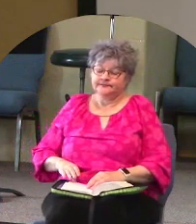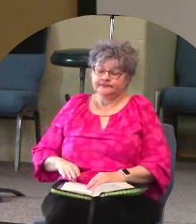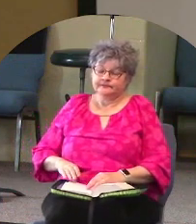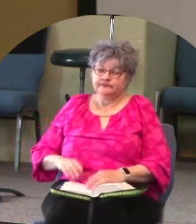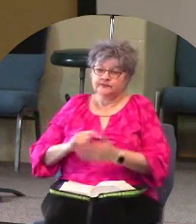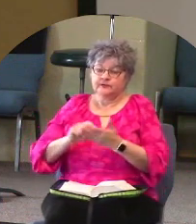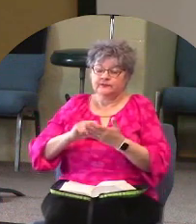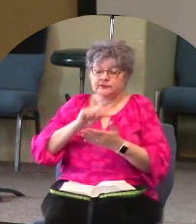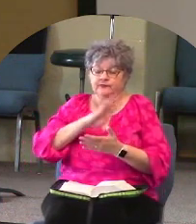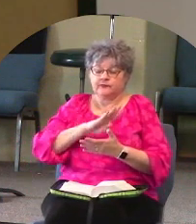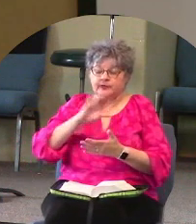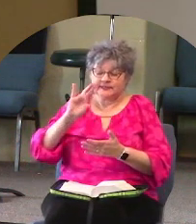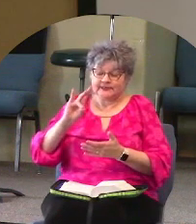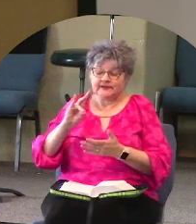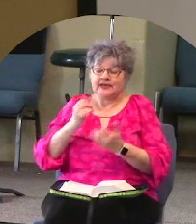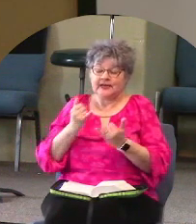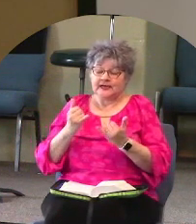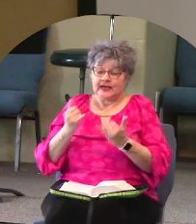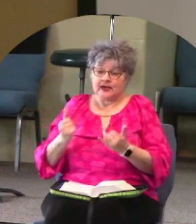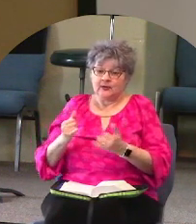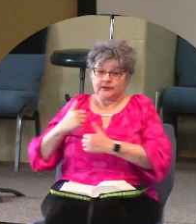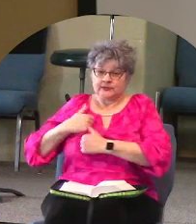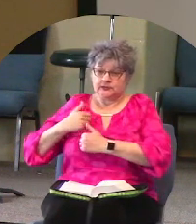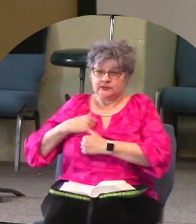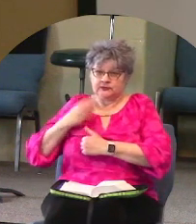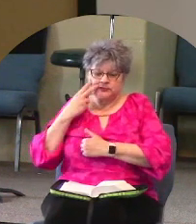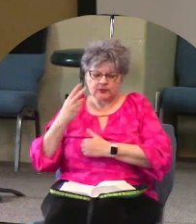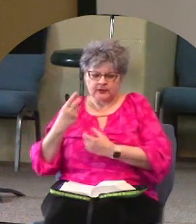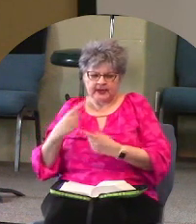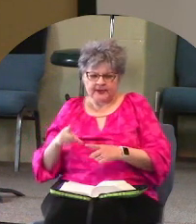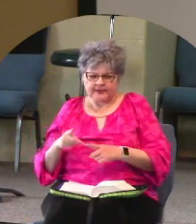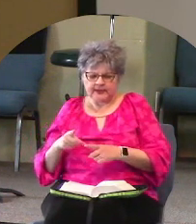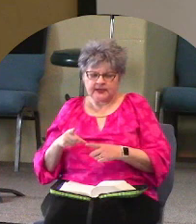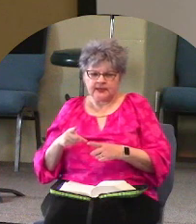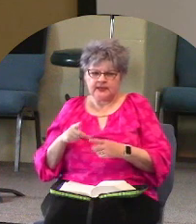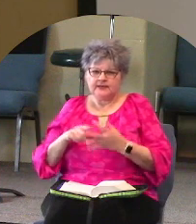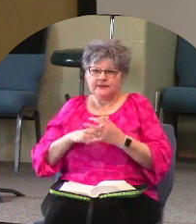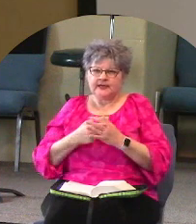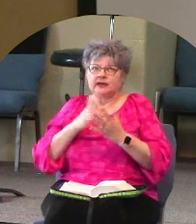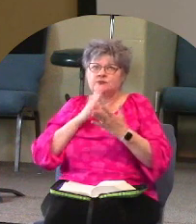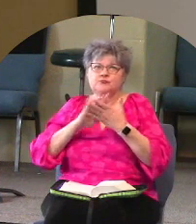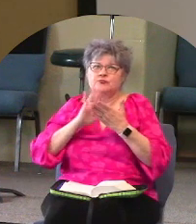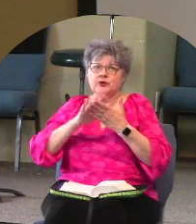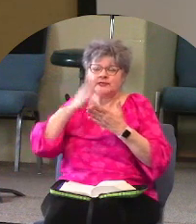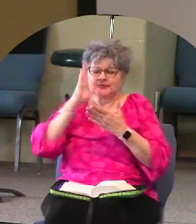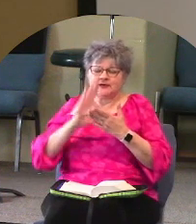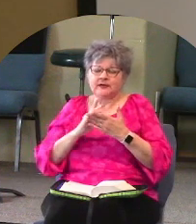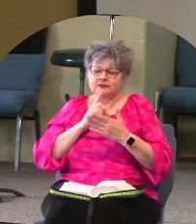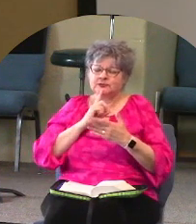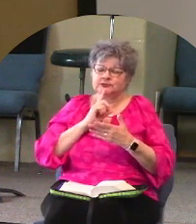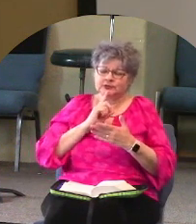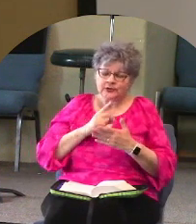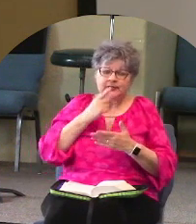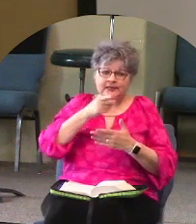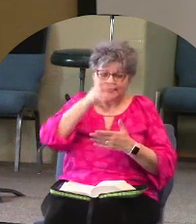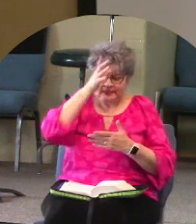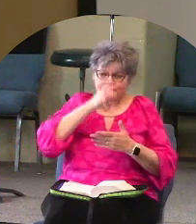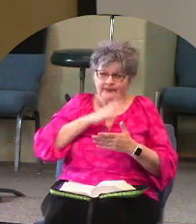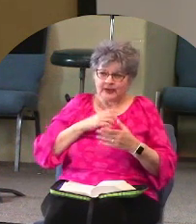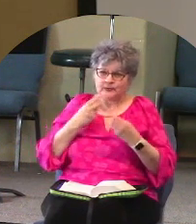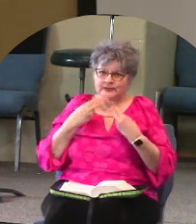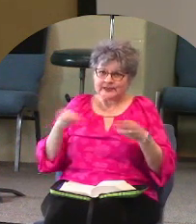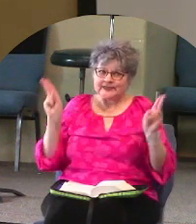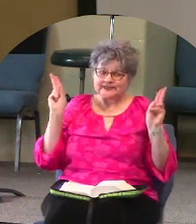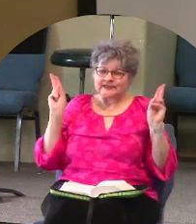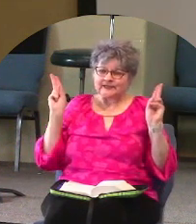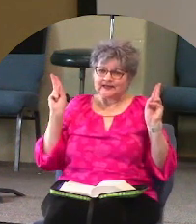Verse 47 says, now when the centurion saw what had happened, he began praising God, saying, certainly this man was innocent.